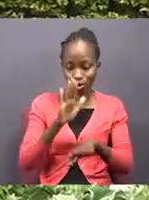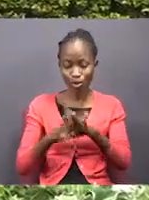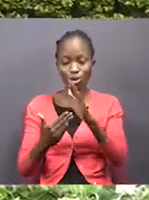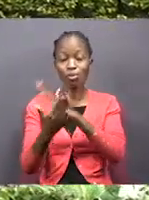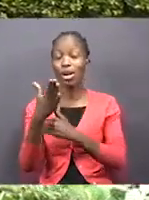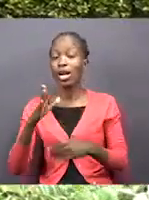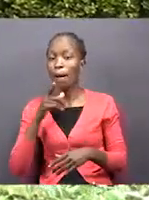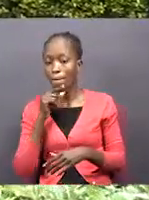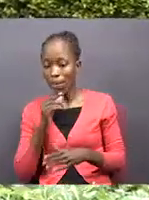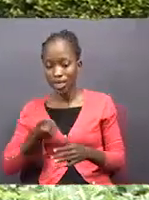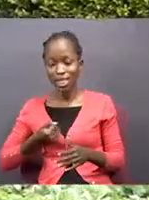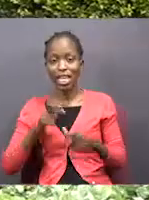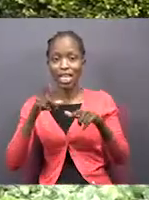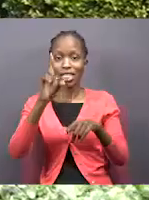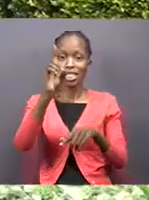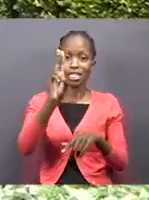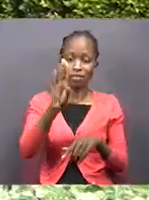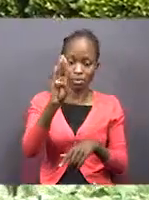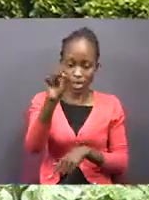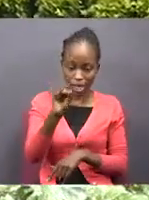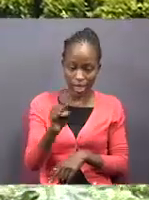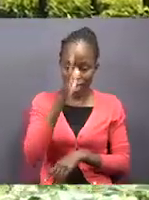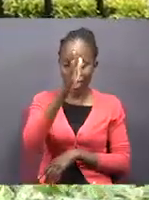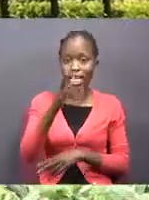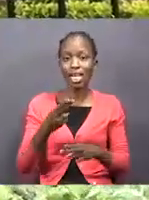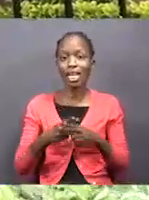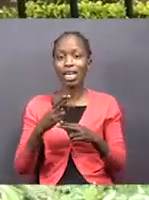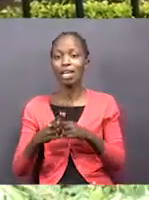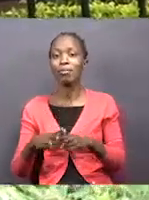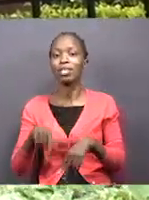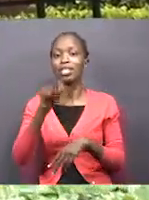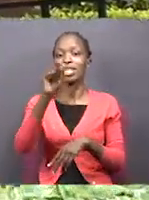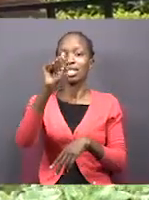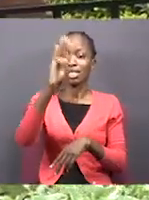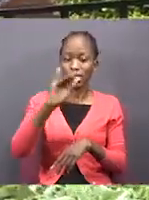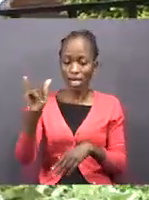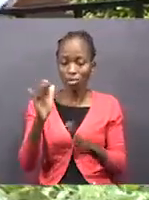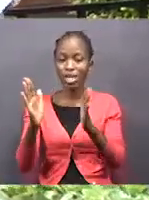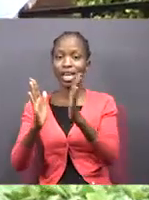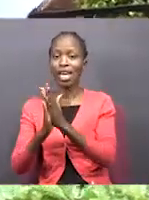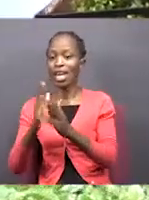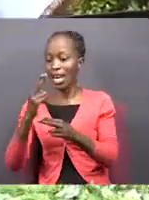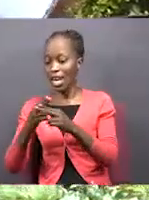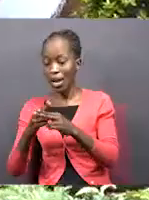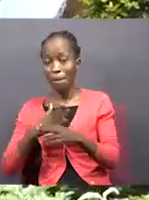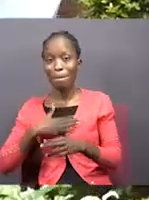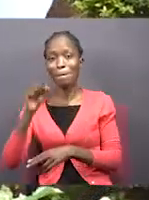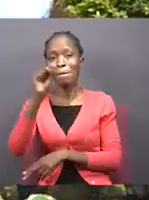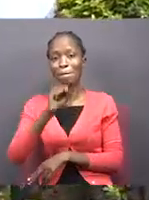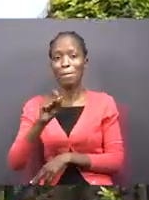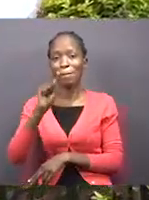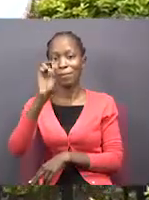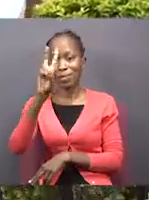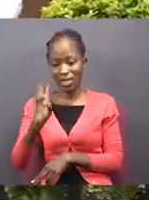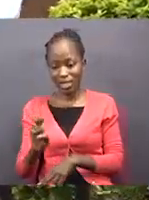Ivy. Good morning, boys and girls. This is DVBS Sunday. My name is Tabby and... And my name is